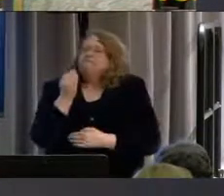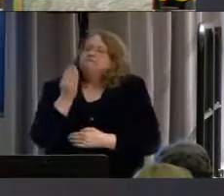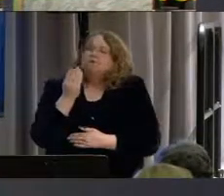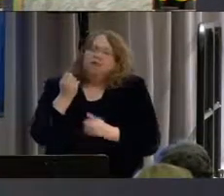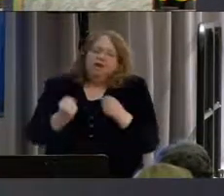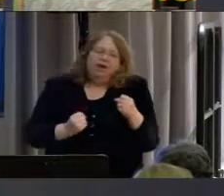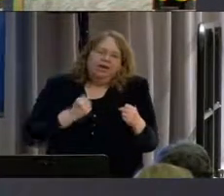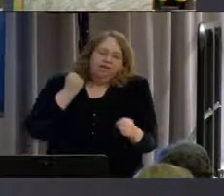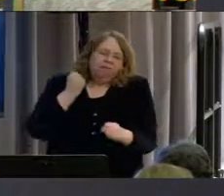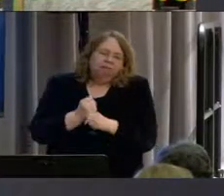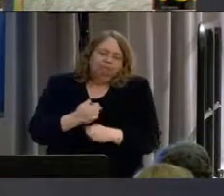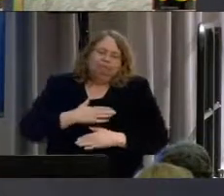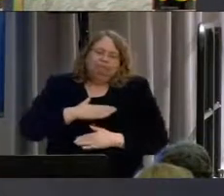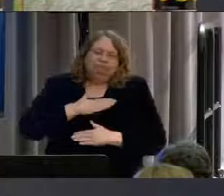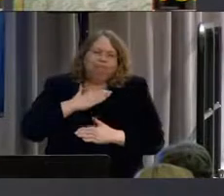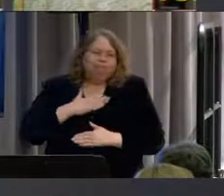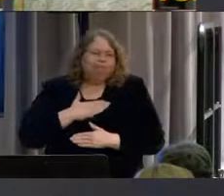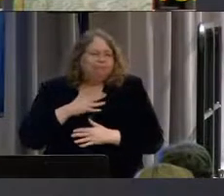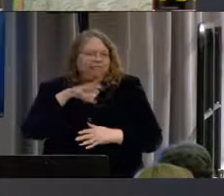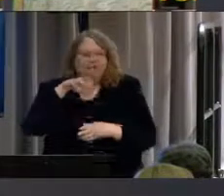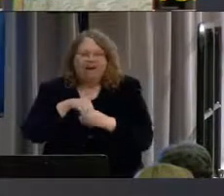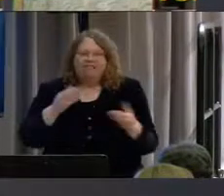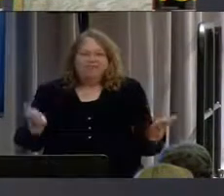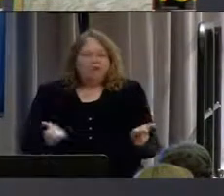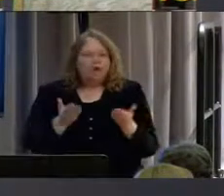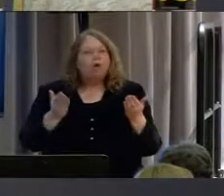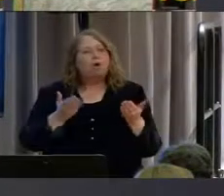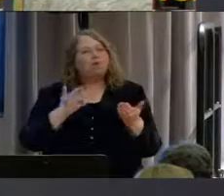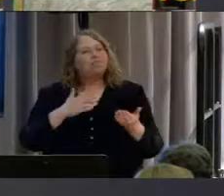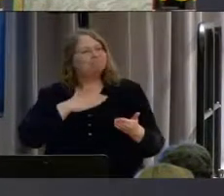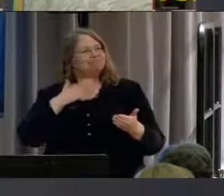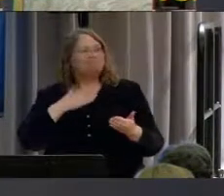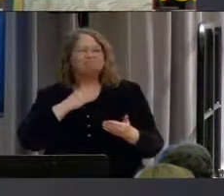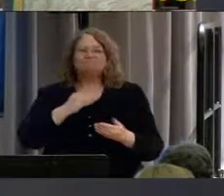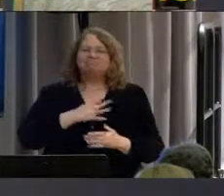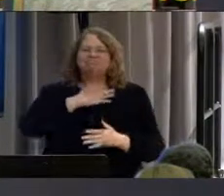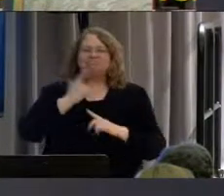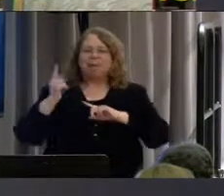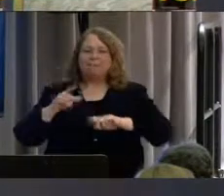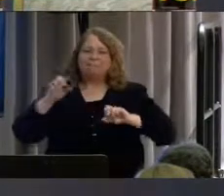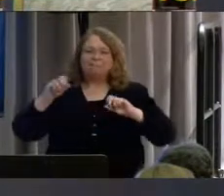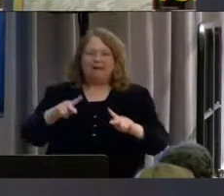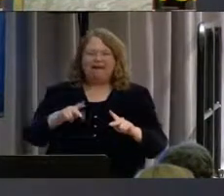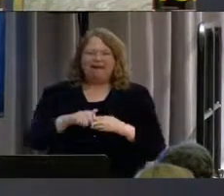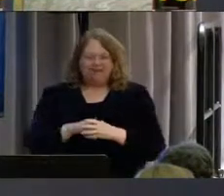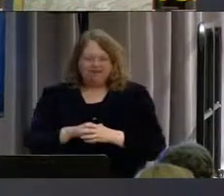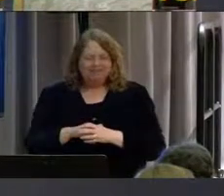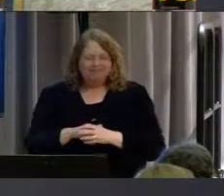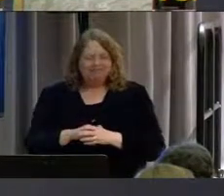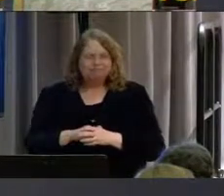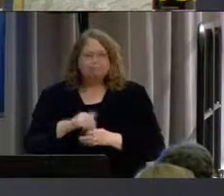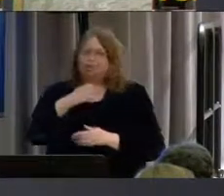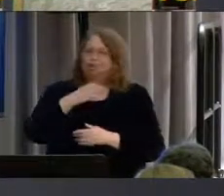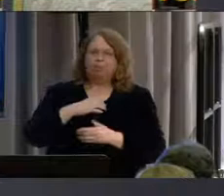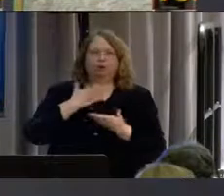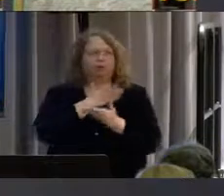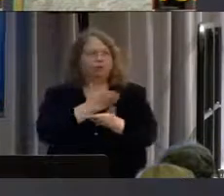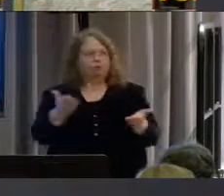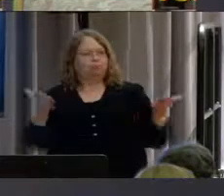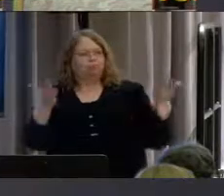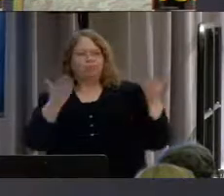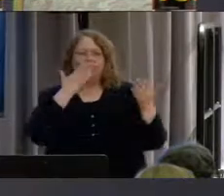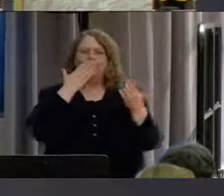years as a part of this community, so it gives me great joy to return and wish you well on